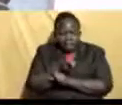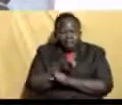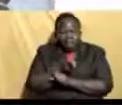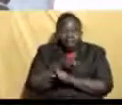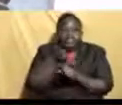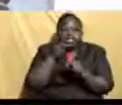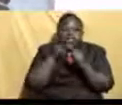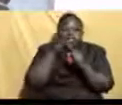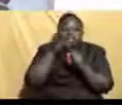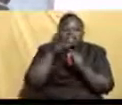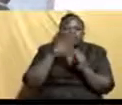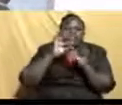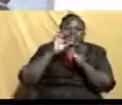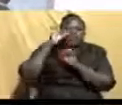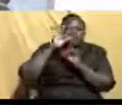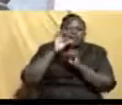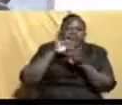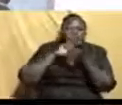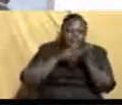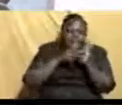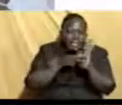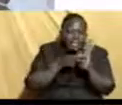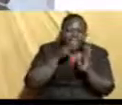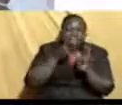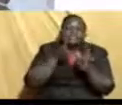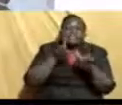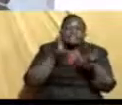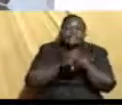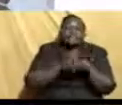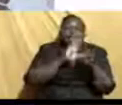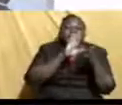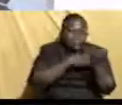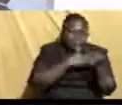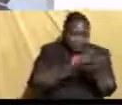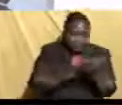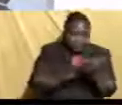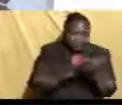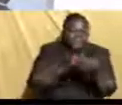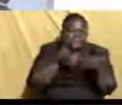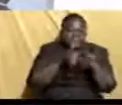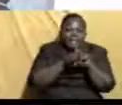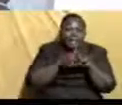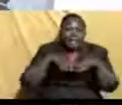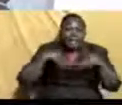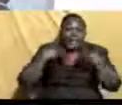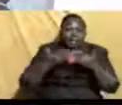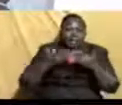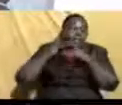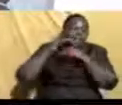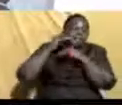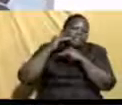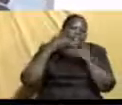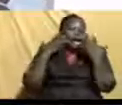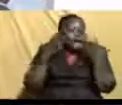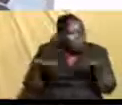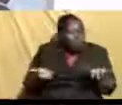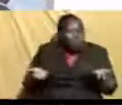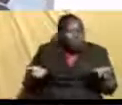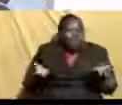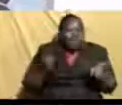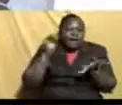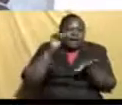So to that extent, it means the basic structure doctrine is applicable. What is the extent of the applicability of the basic structure